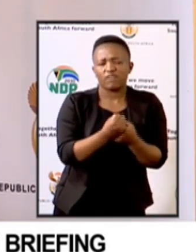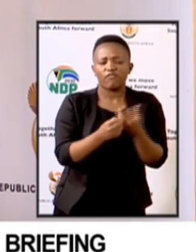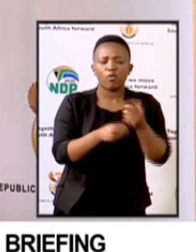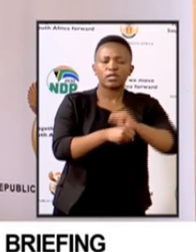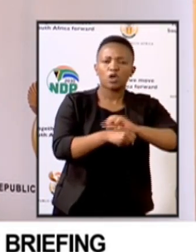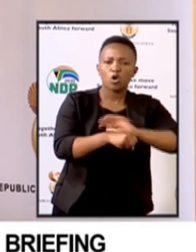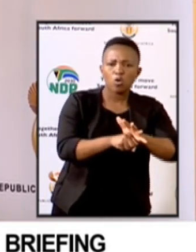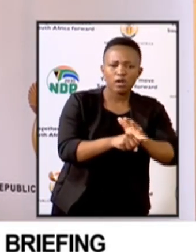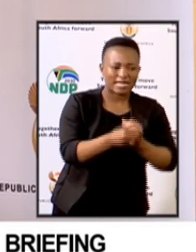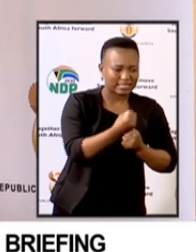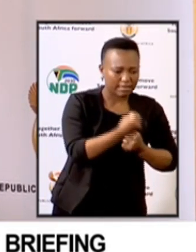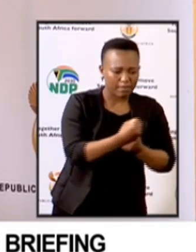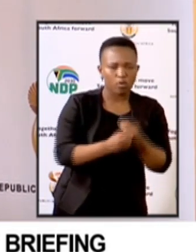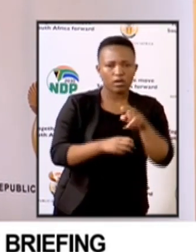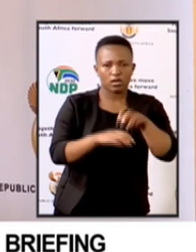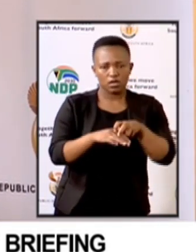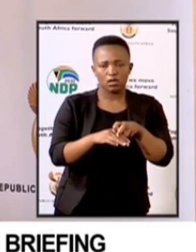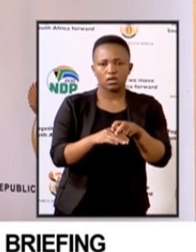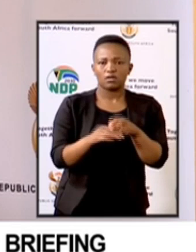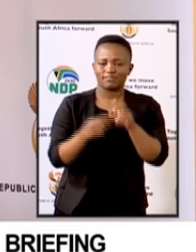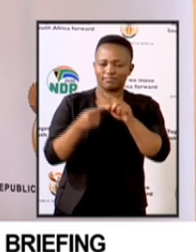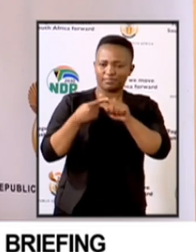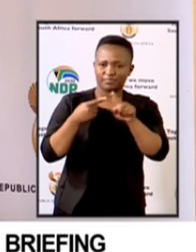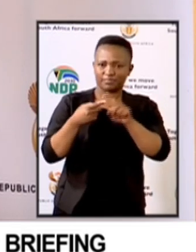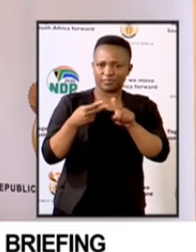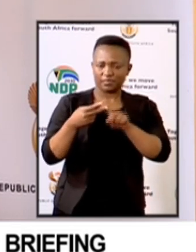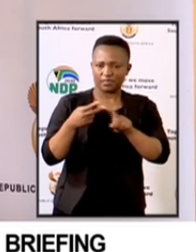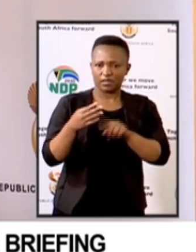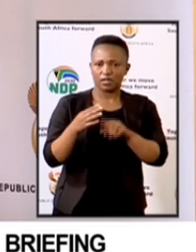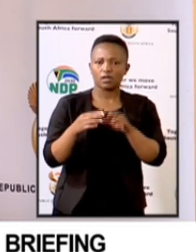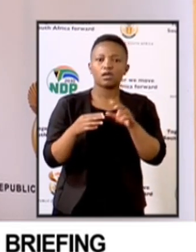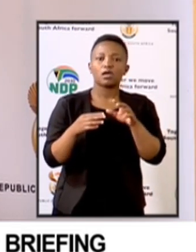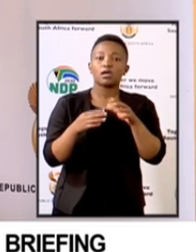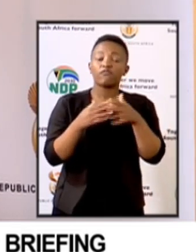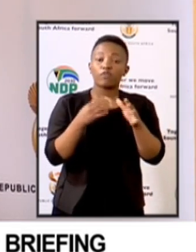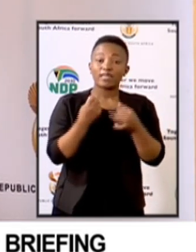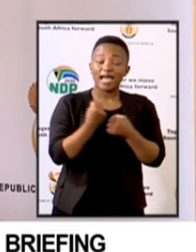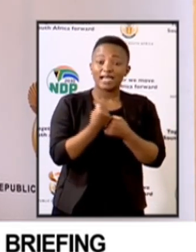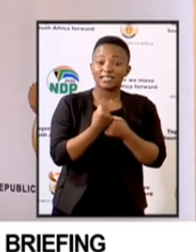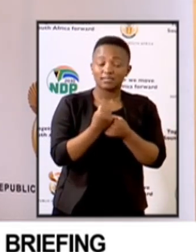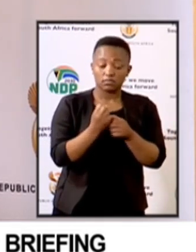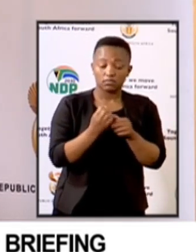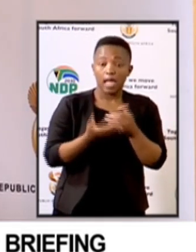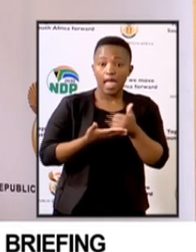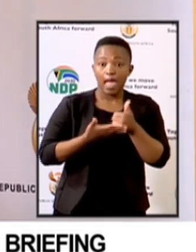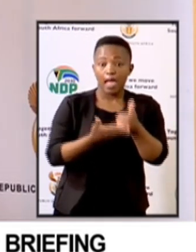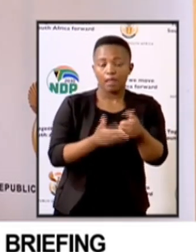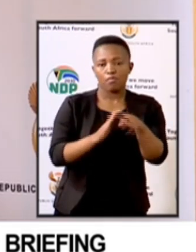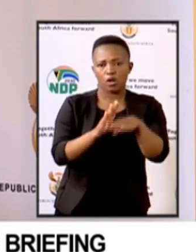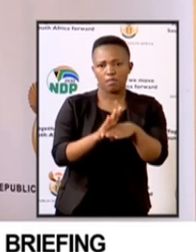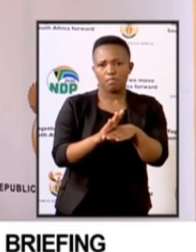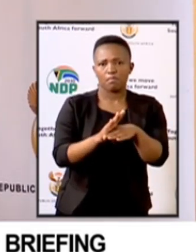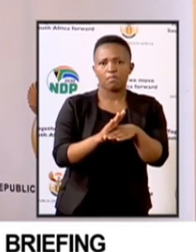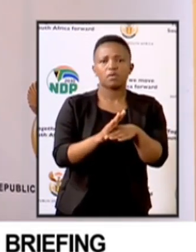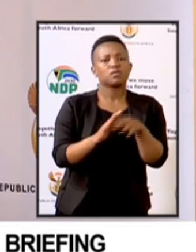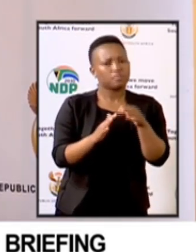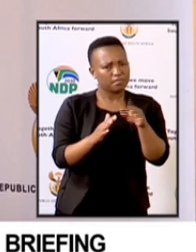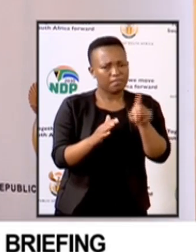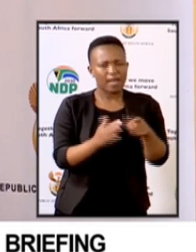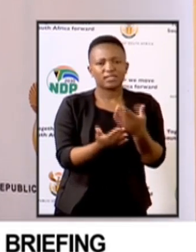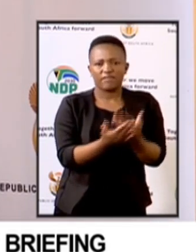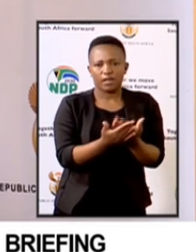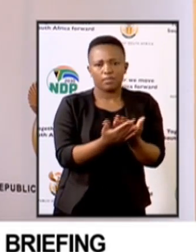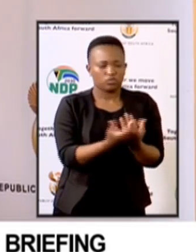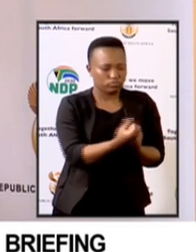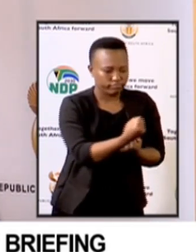ensure that the requisite employee assistance programs are available to offer such